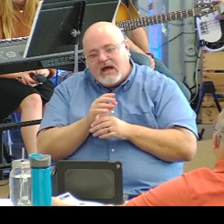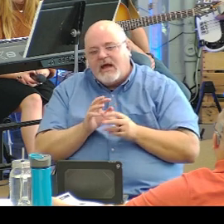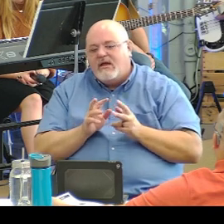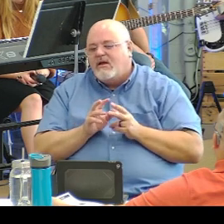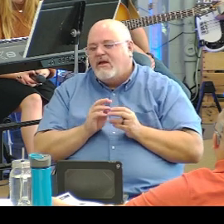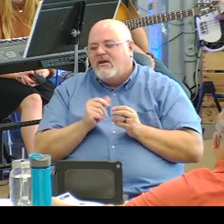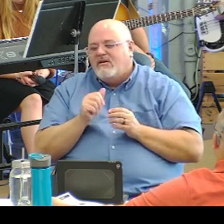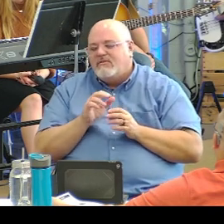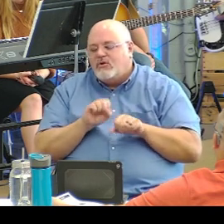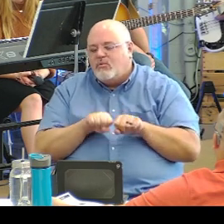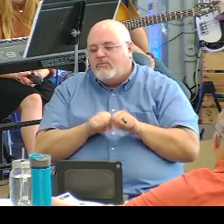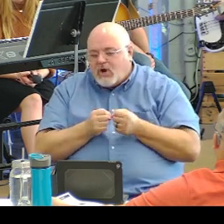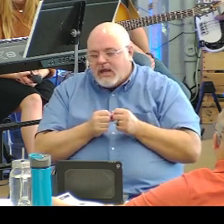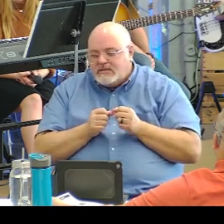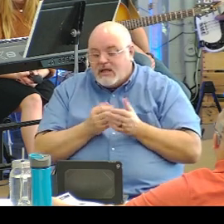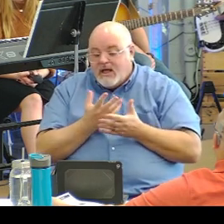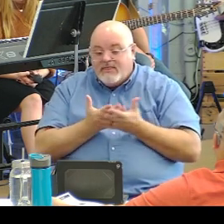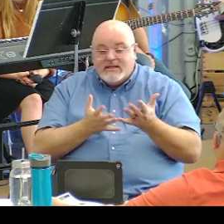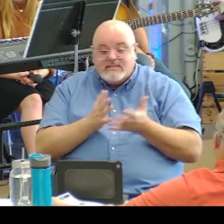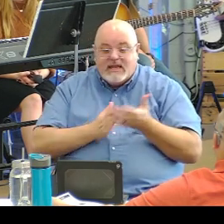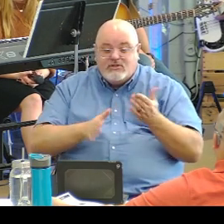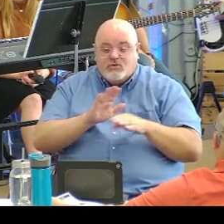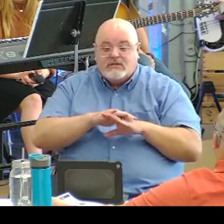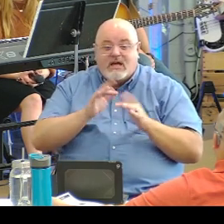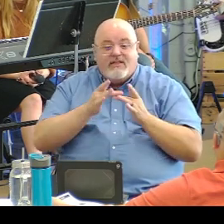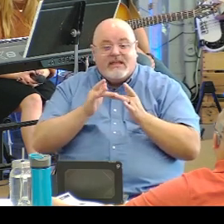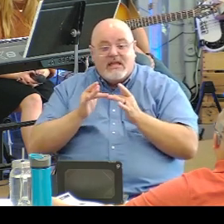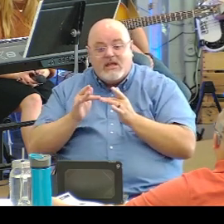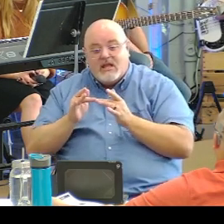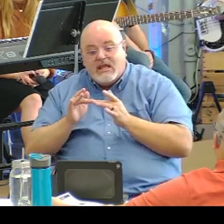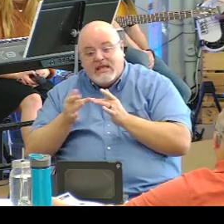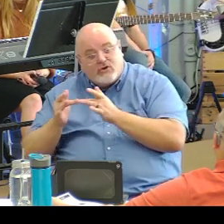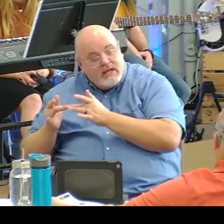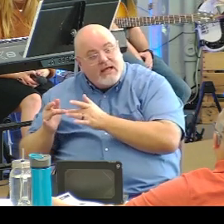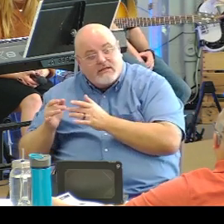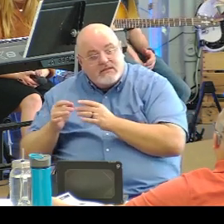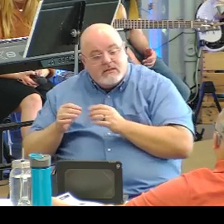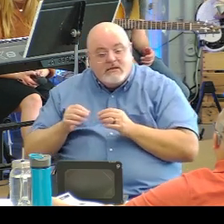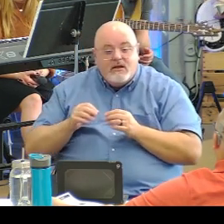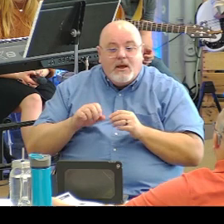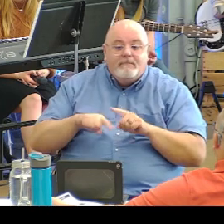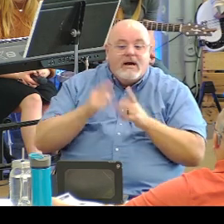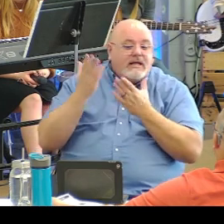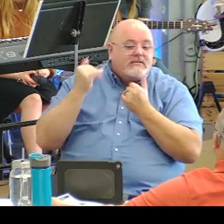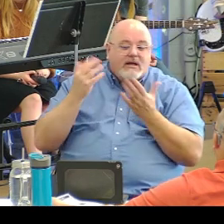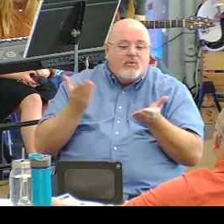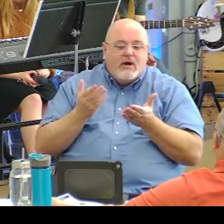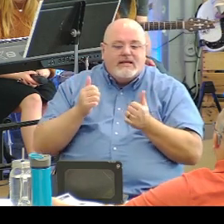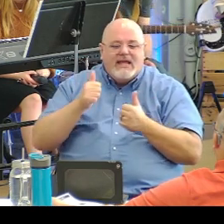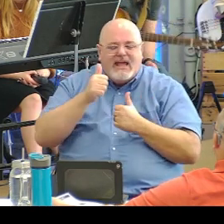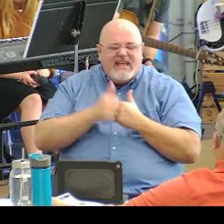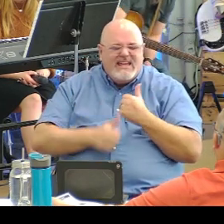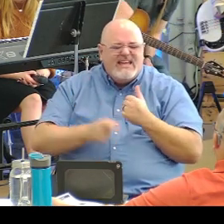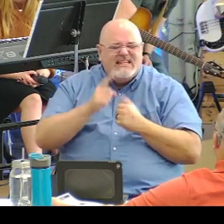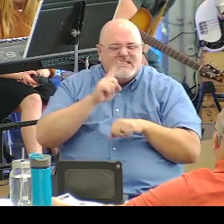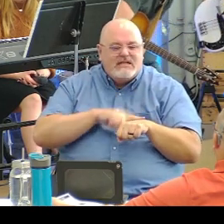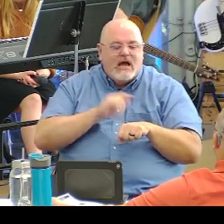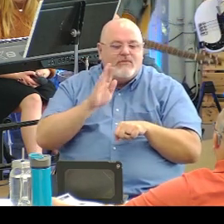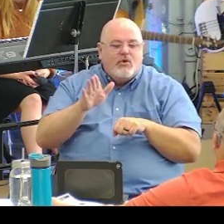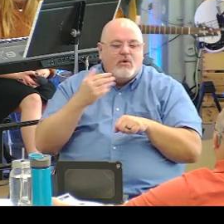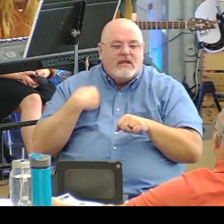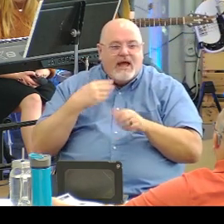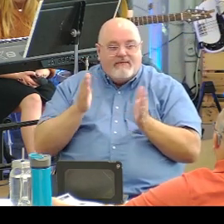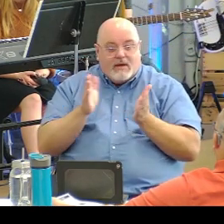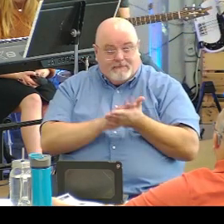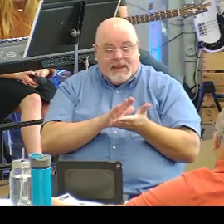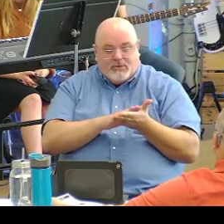The schedule's on our website, and we've passed it out here as well. But here's what to expect. At every session, you're going to get a sheet of paper.